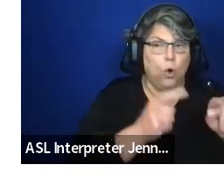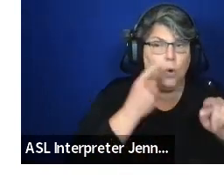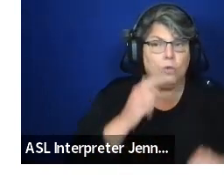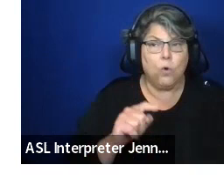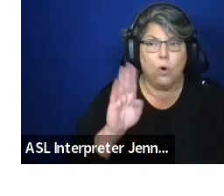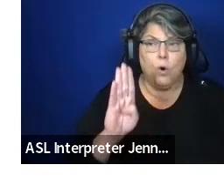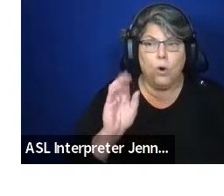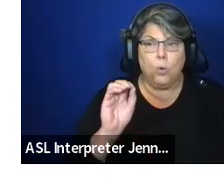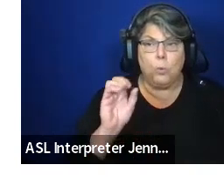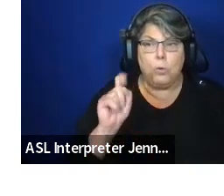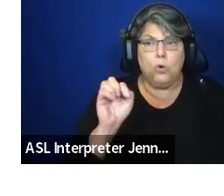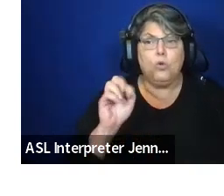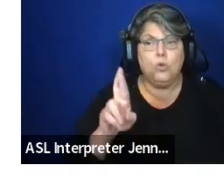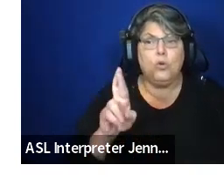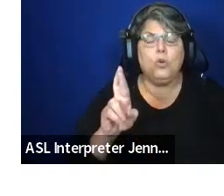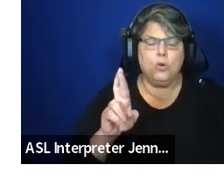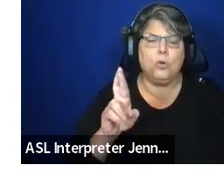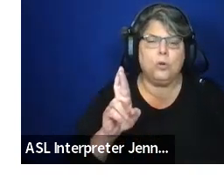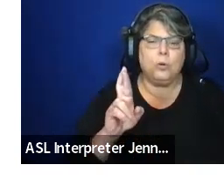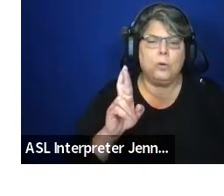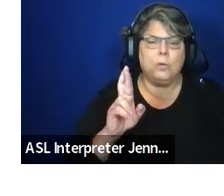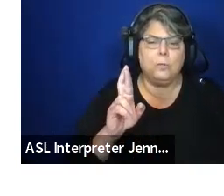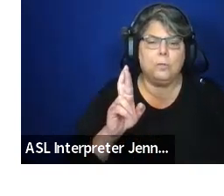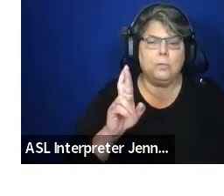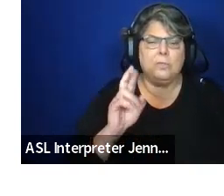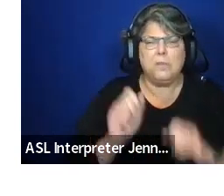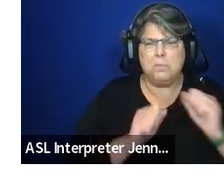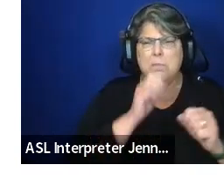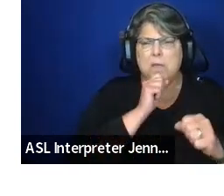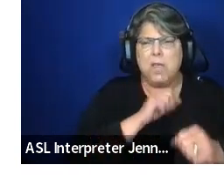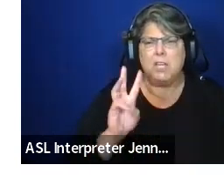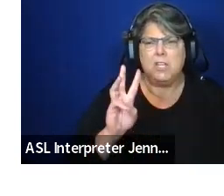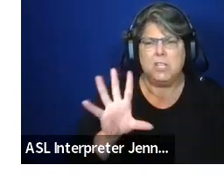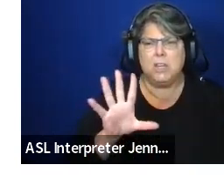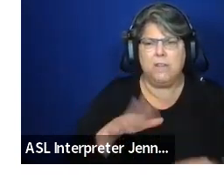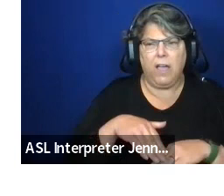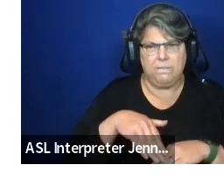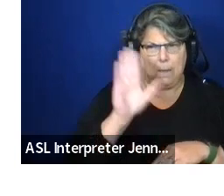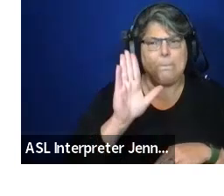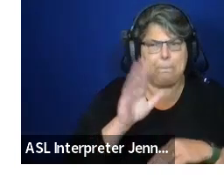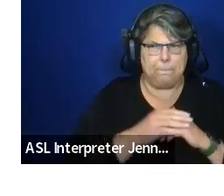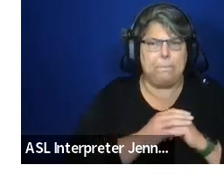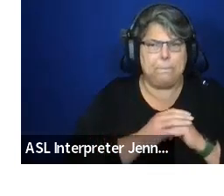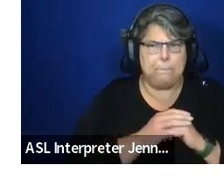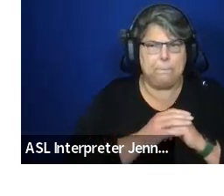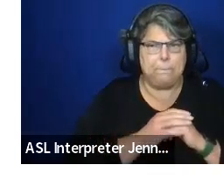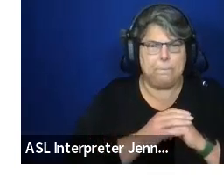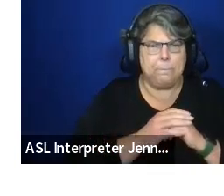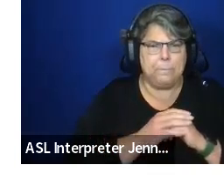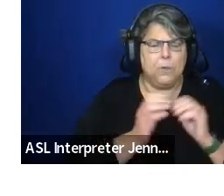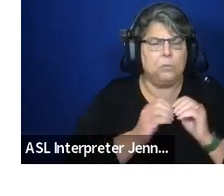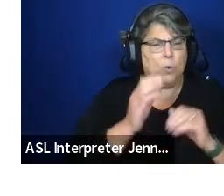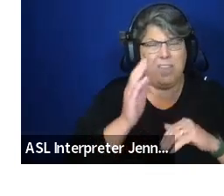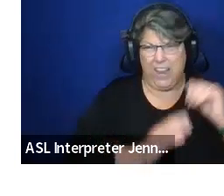been received by the 65 plus age group, over half,